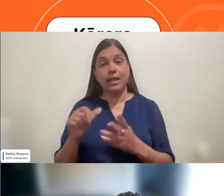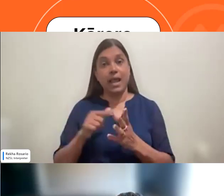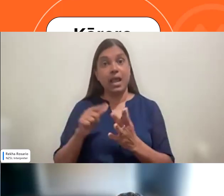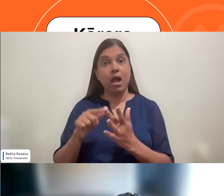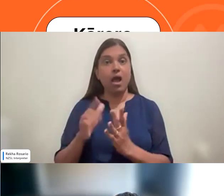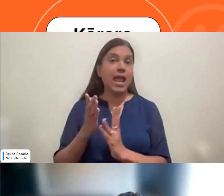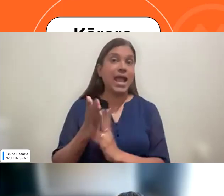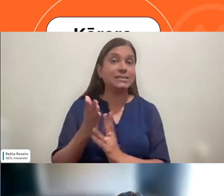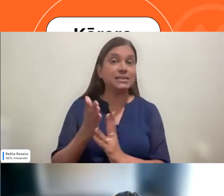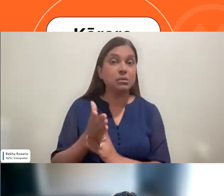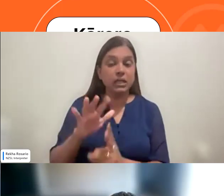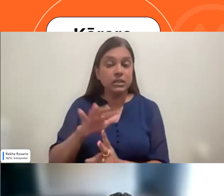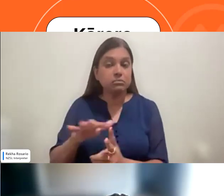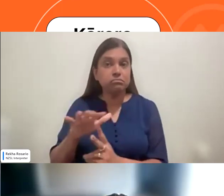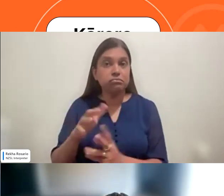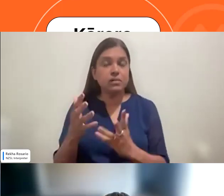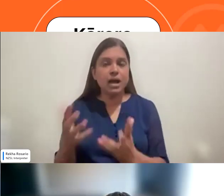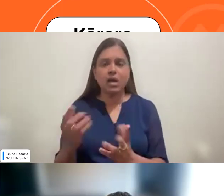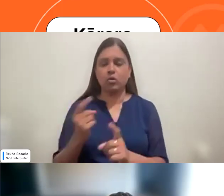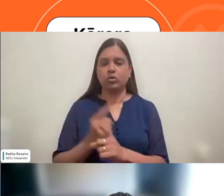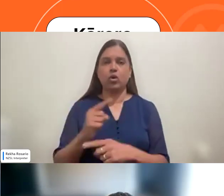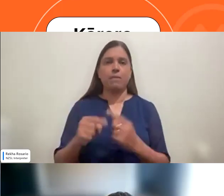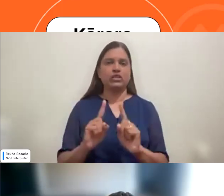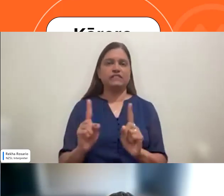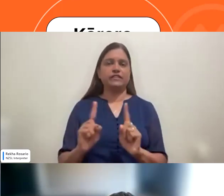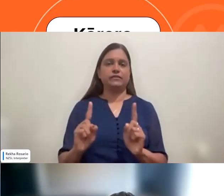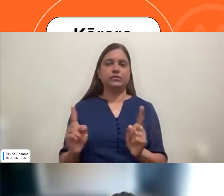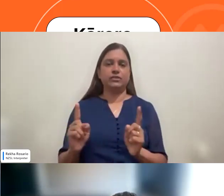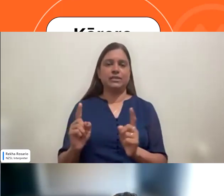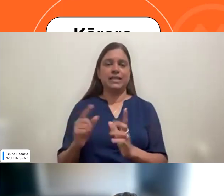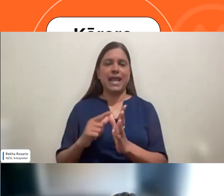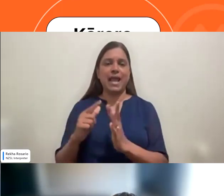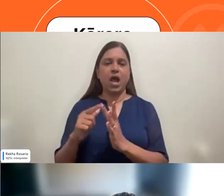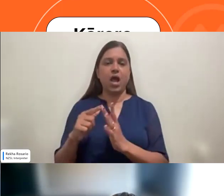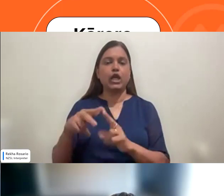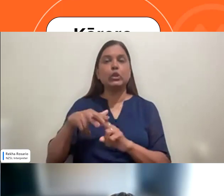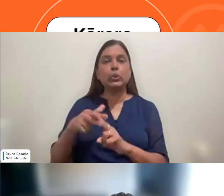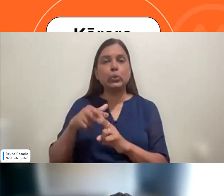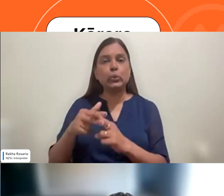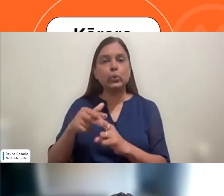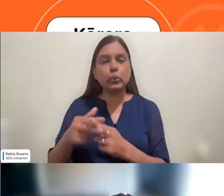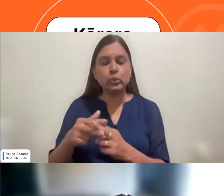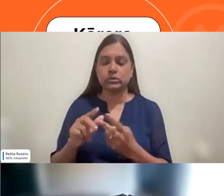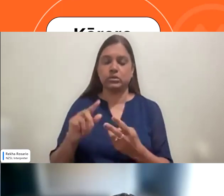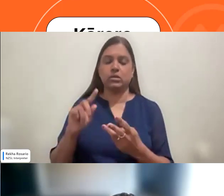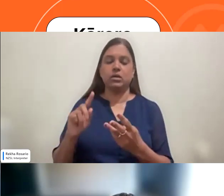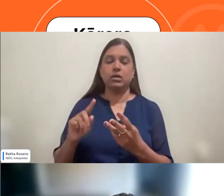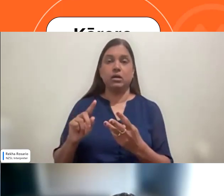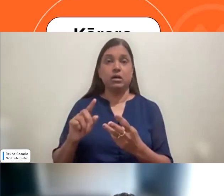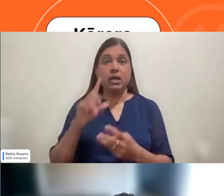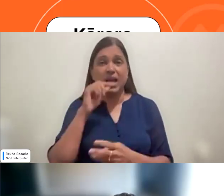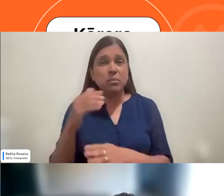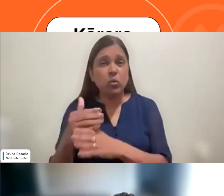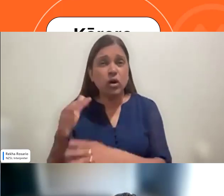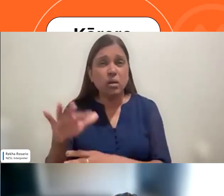different accessibility AI tools. We have a section on using it in the workplace or education, a section